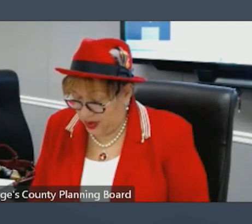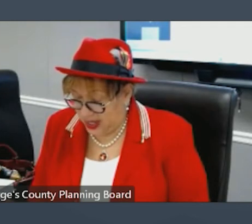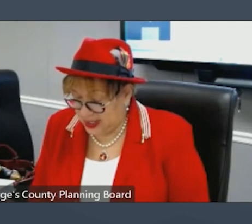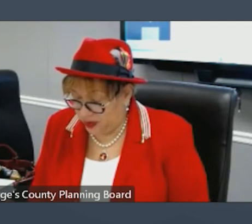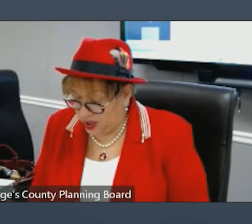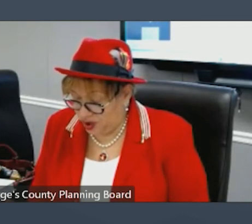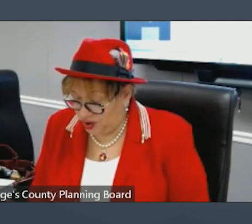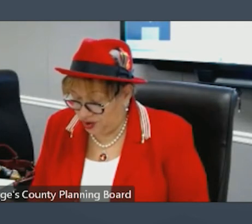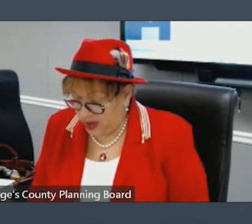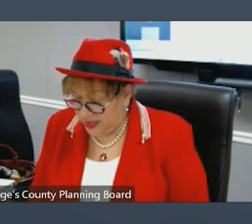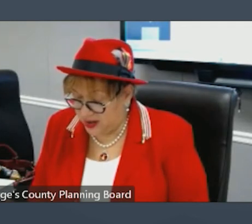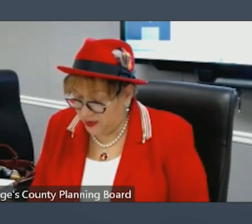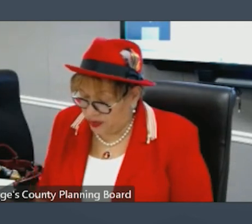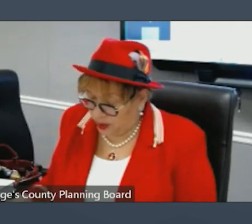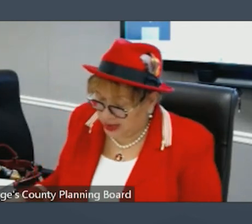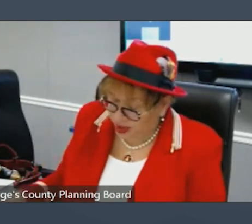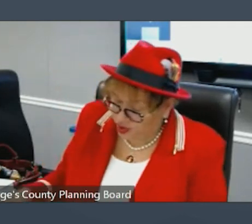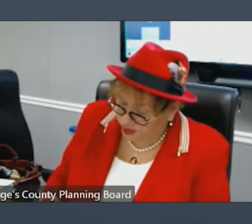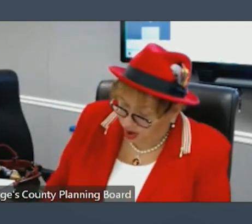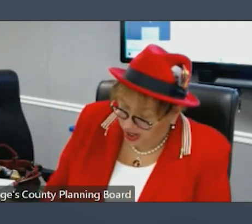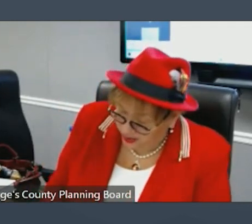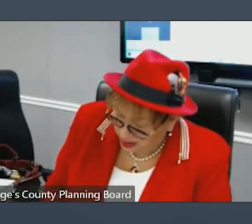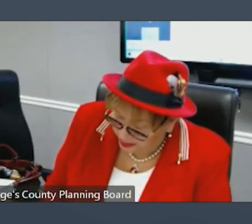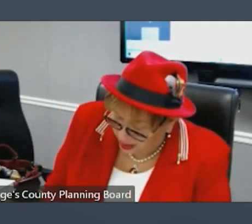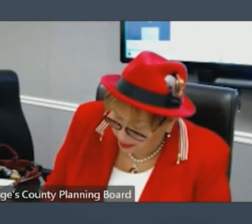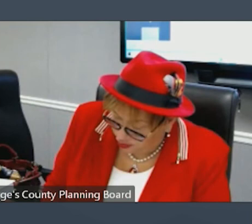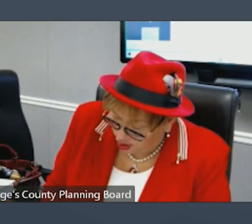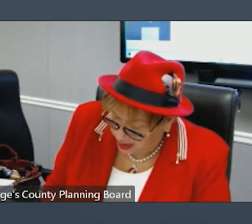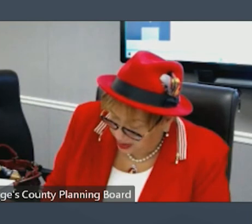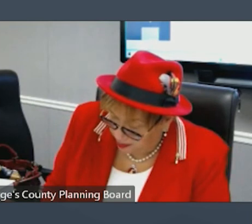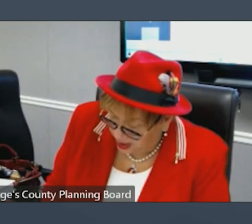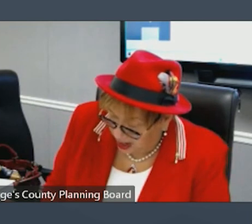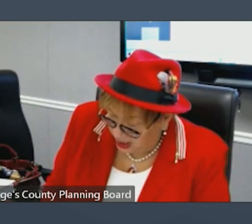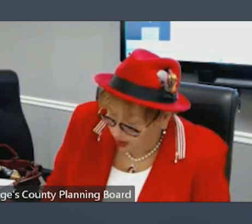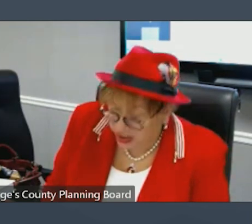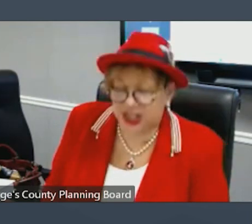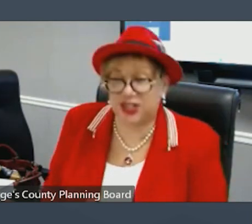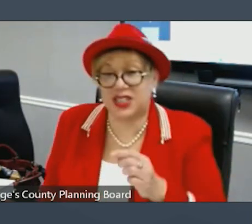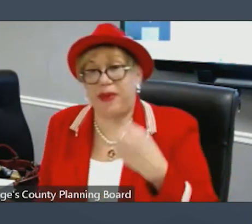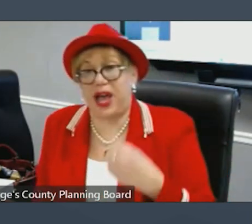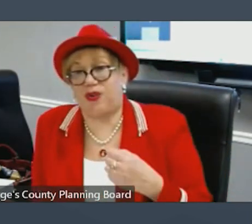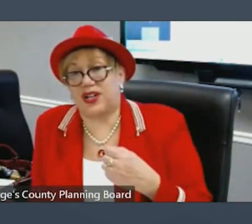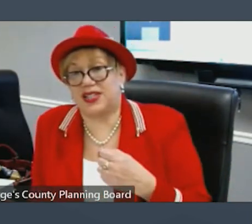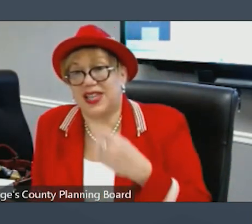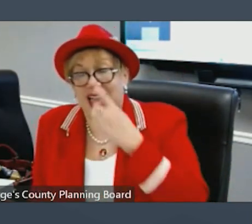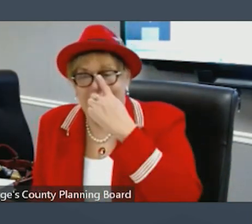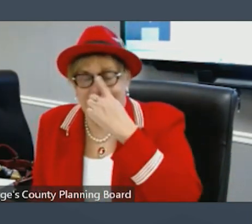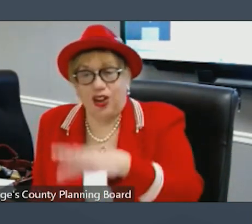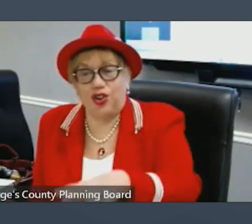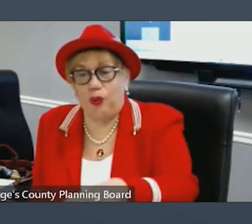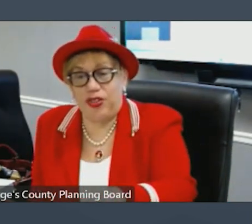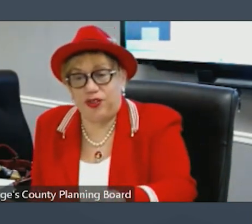So I guess I'm going to turn to, and then there was some statement regarding the Montgomery County ordinance, setback ordinance,